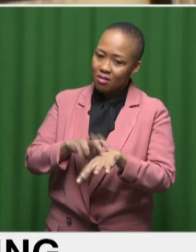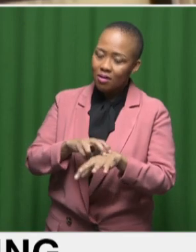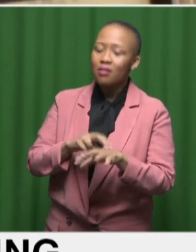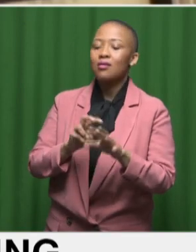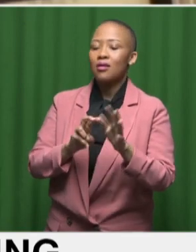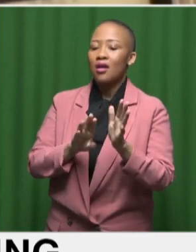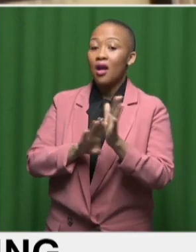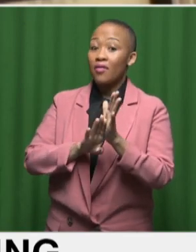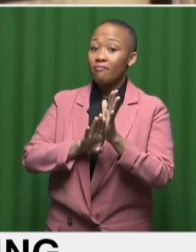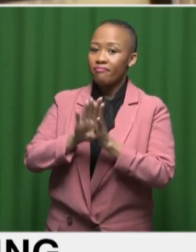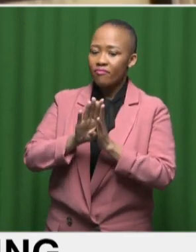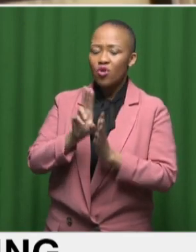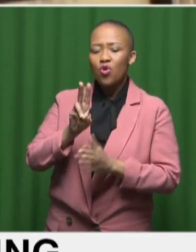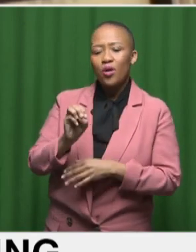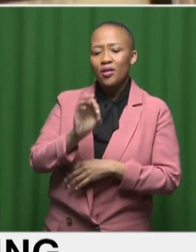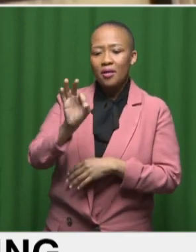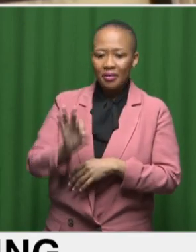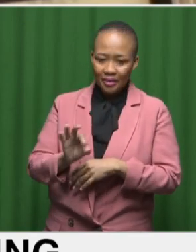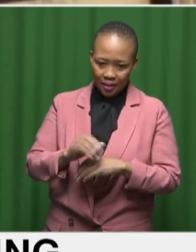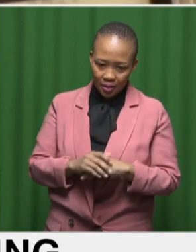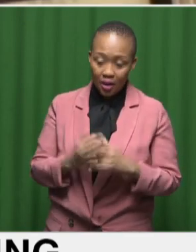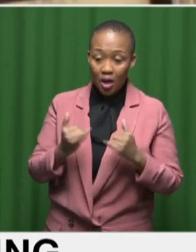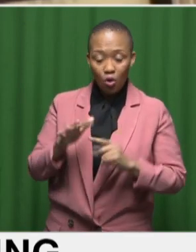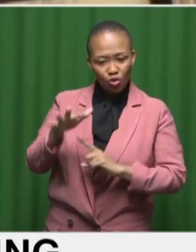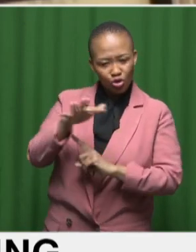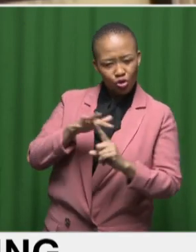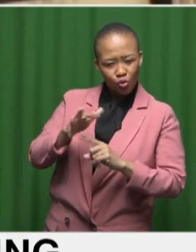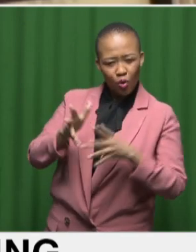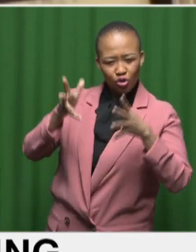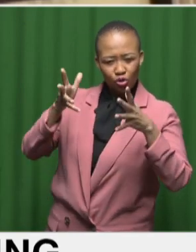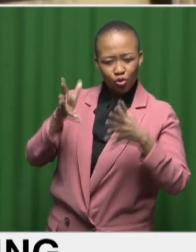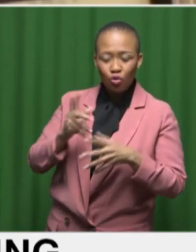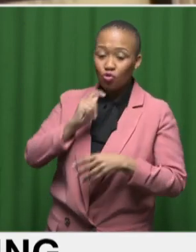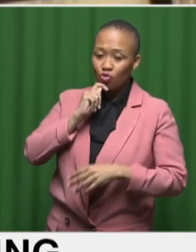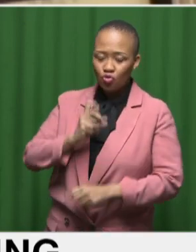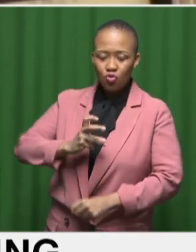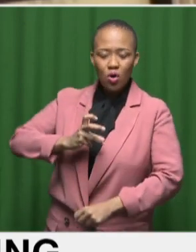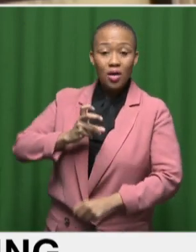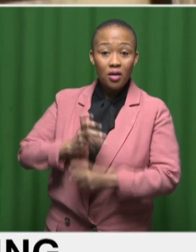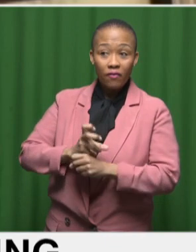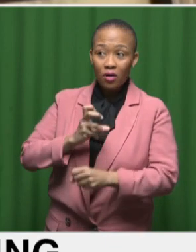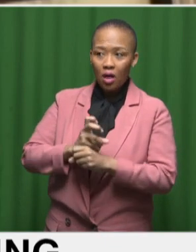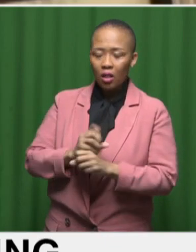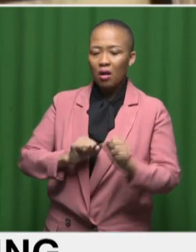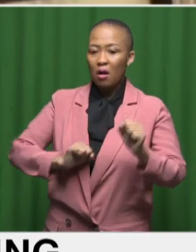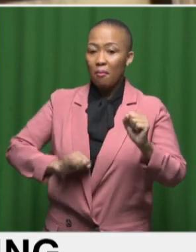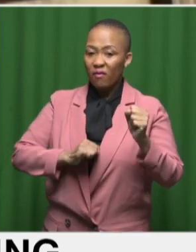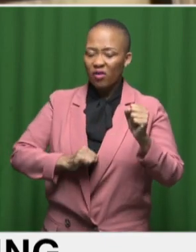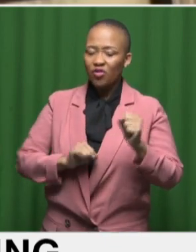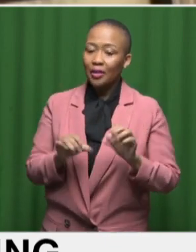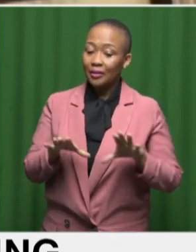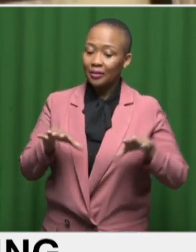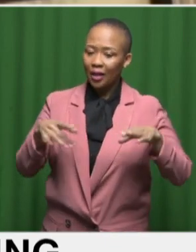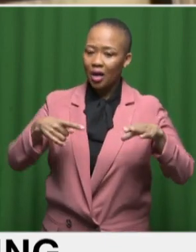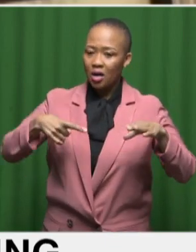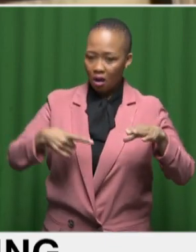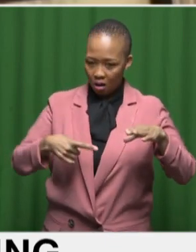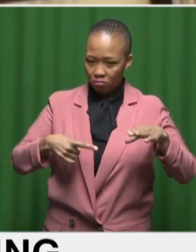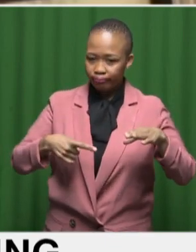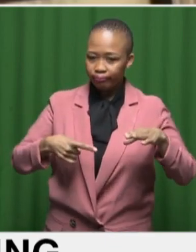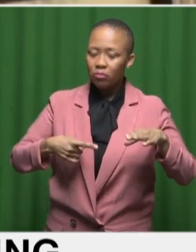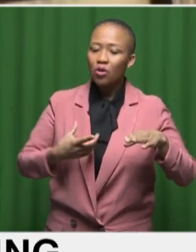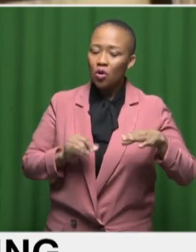20%. Under those circumstances, it's difficult to see the manufacturing sector actually